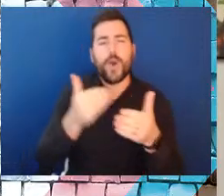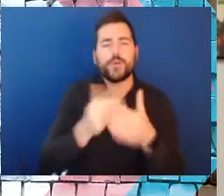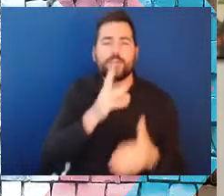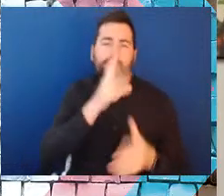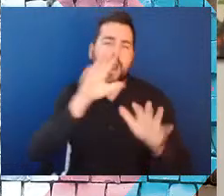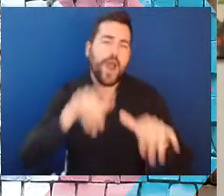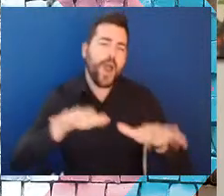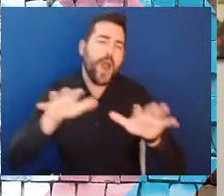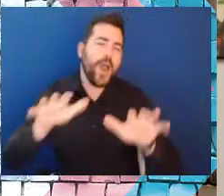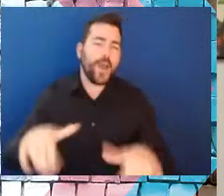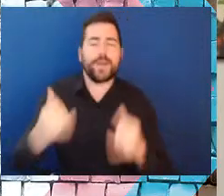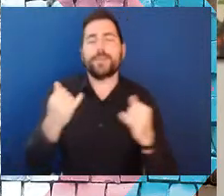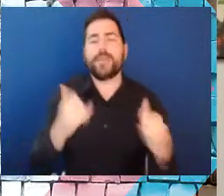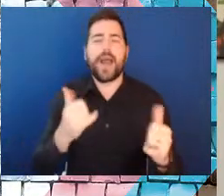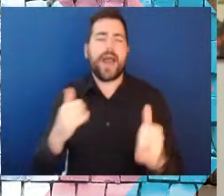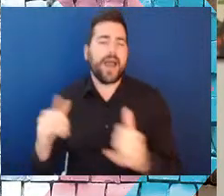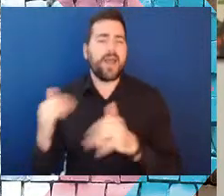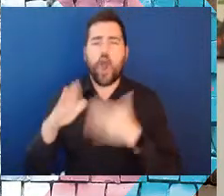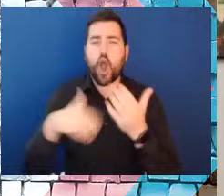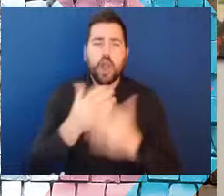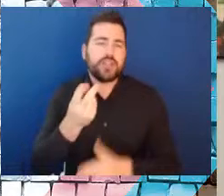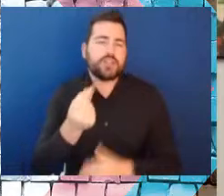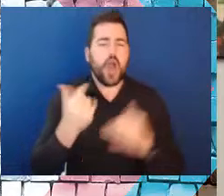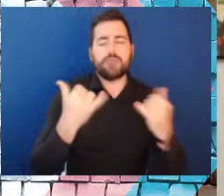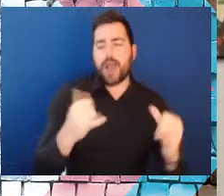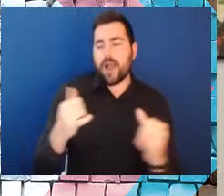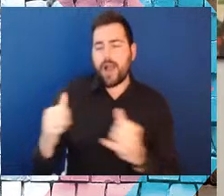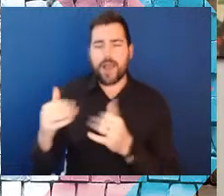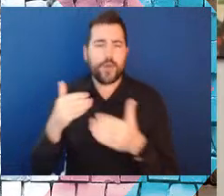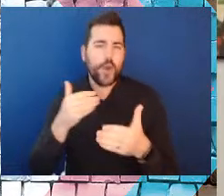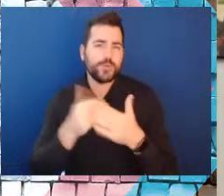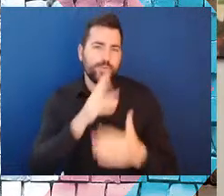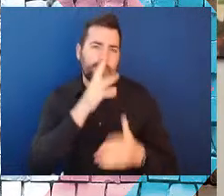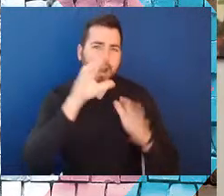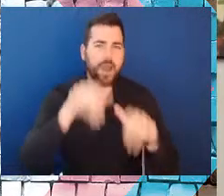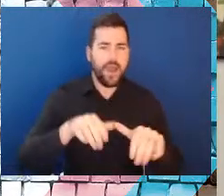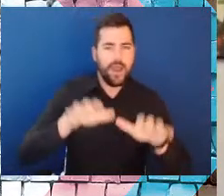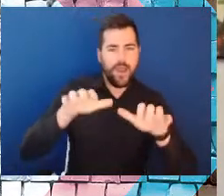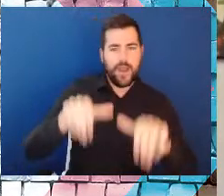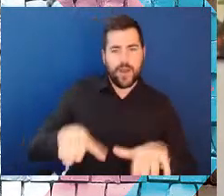water, playing by the water. All the dogs were playing by the water.